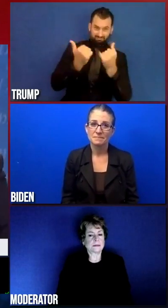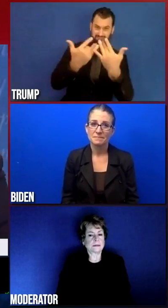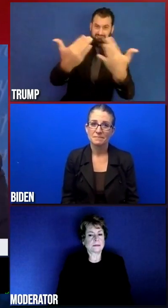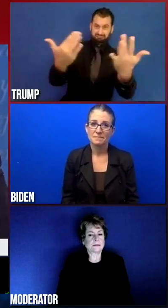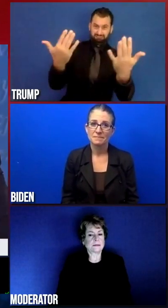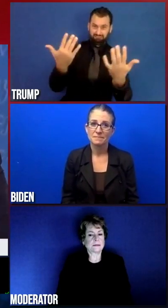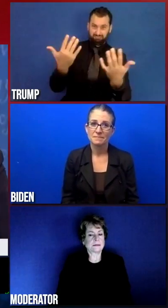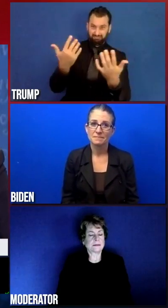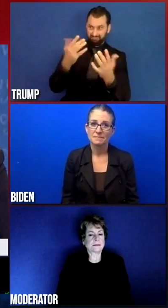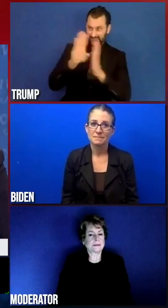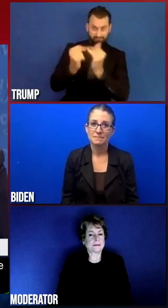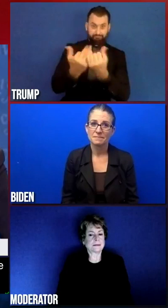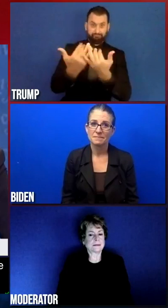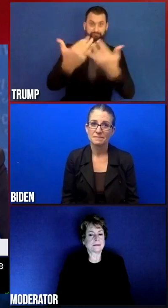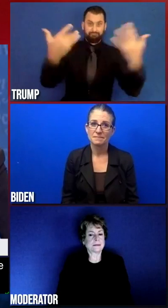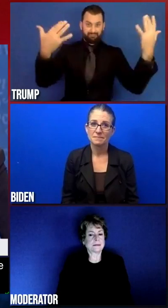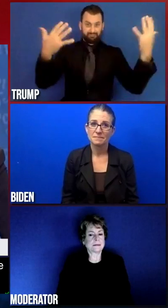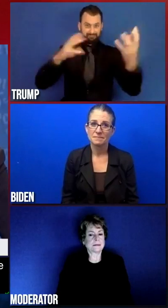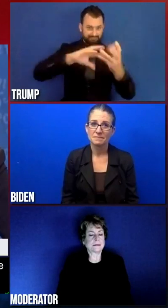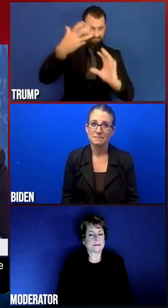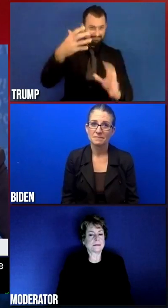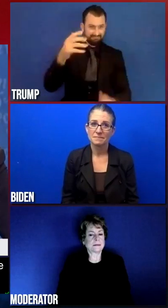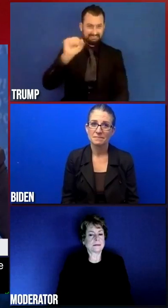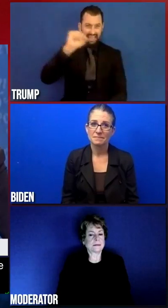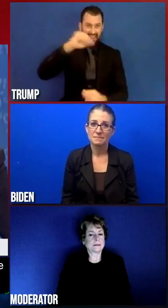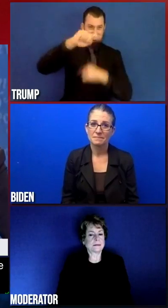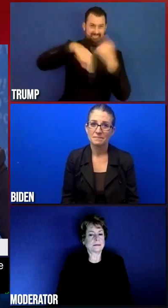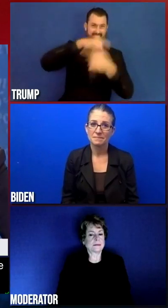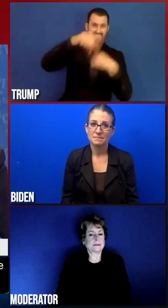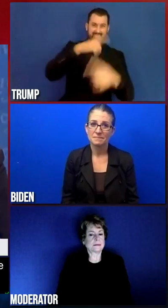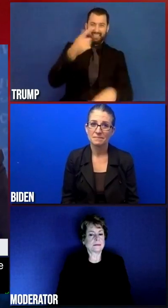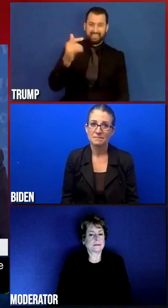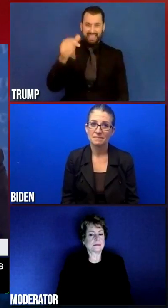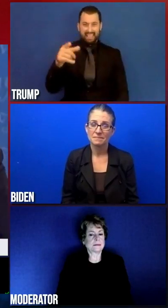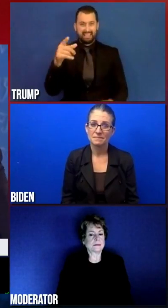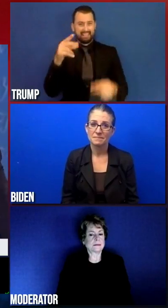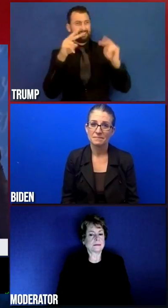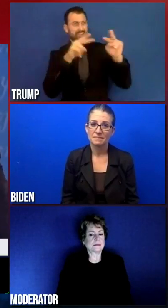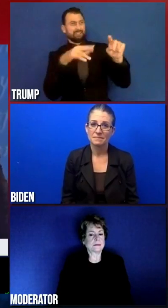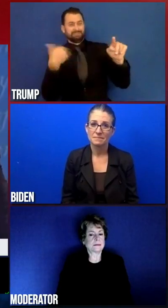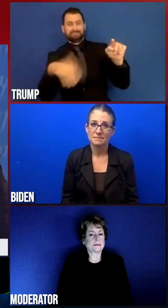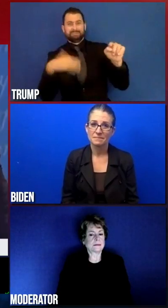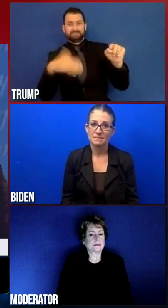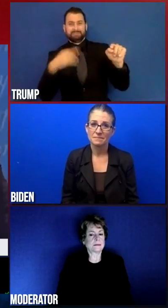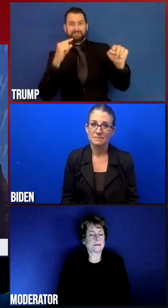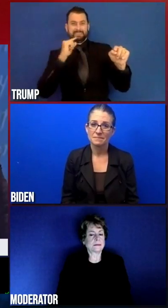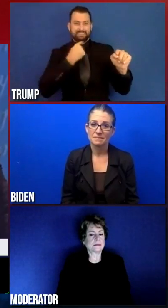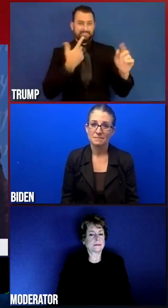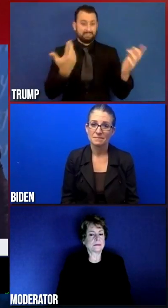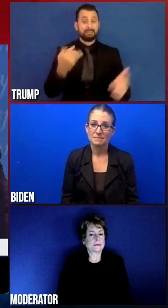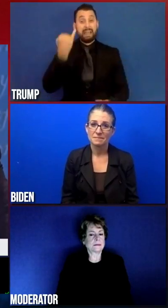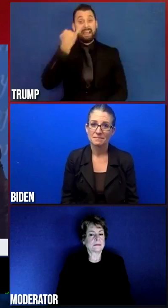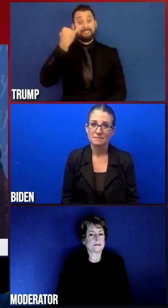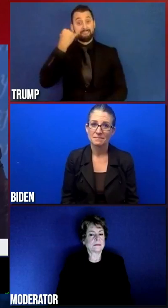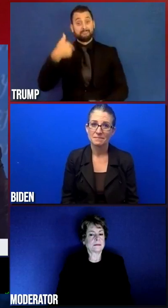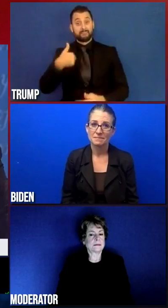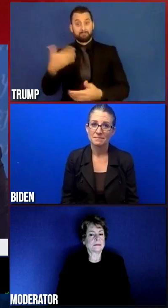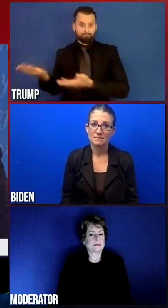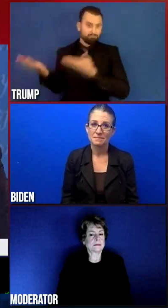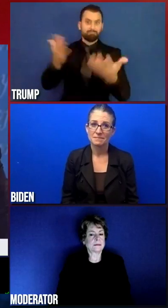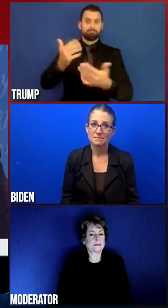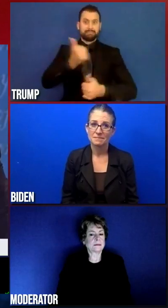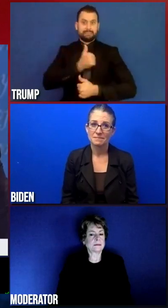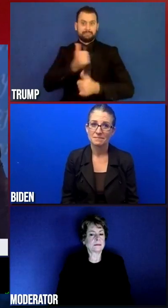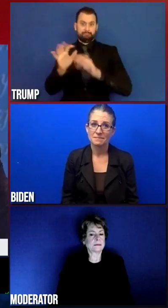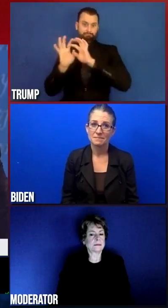to look, Seattle, they heard we were coming in the following day, and they put up their hands, and we got back Seattle. Minneapolis, we got it back,